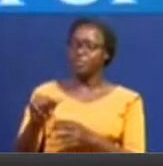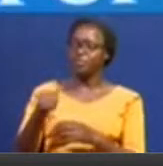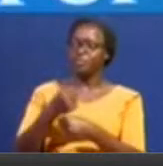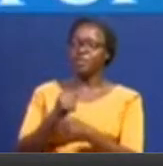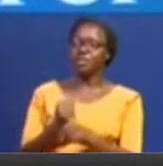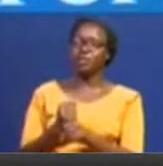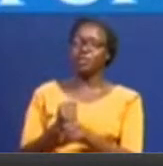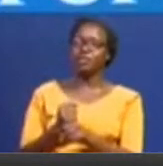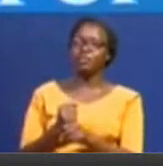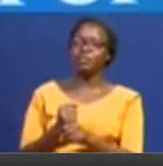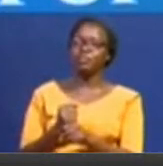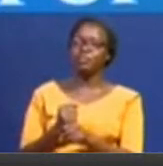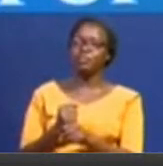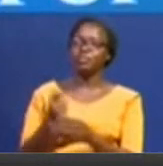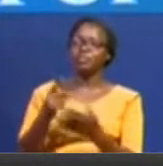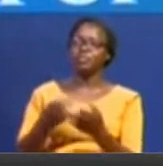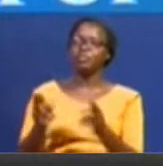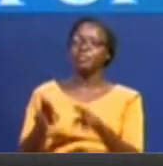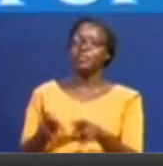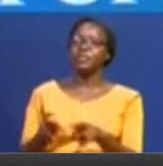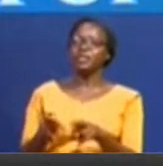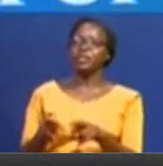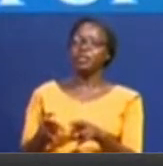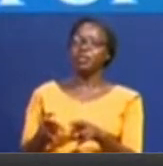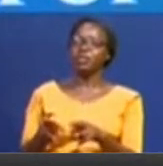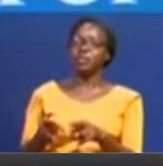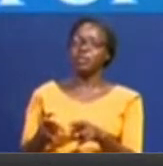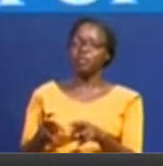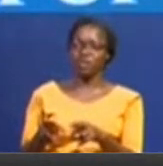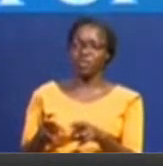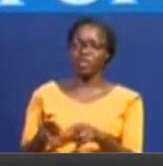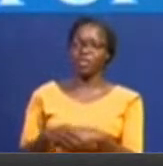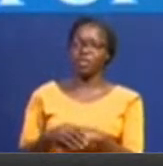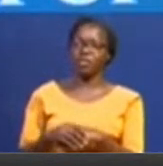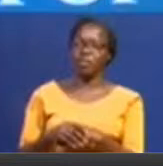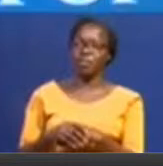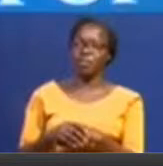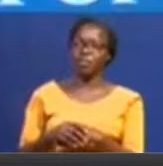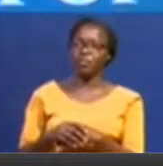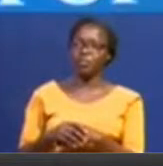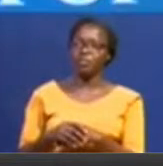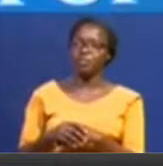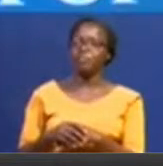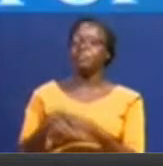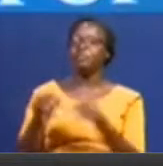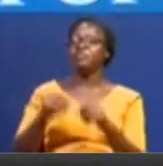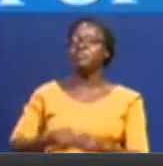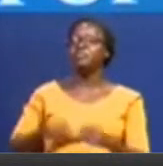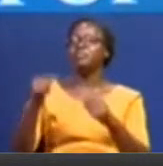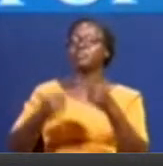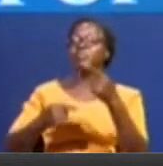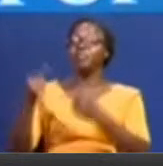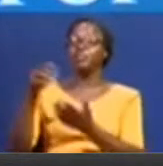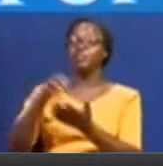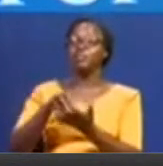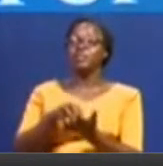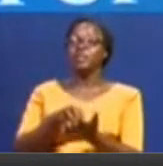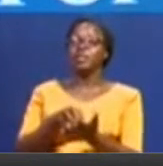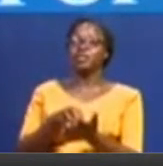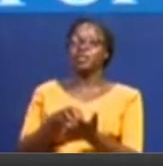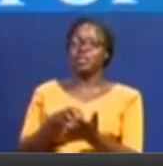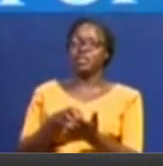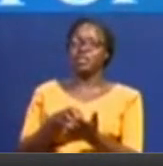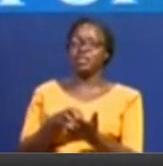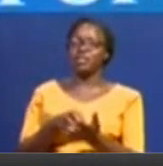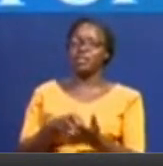respondent, what happens is they work together with the winning party to be able to win the case. Because all of